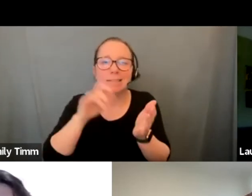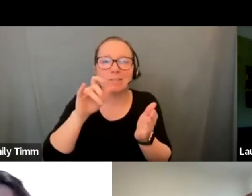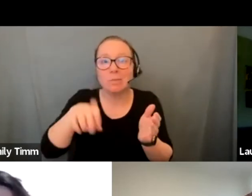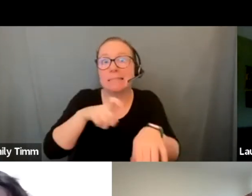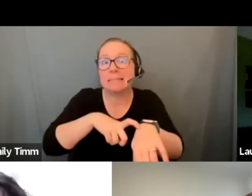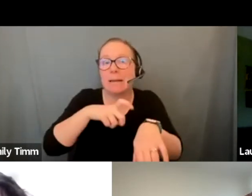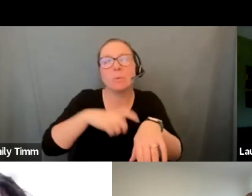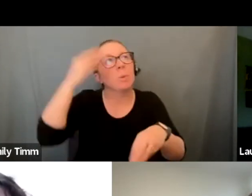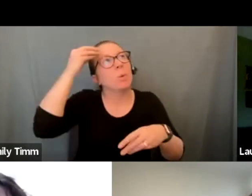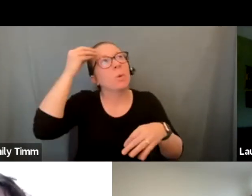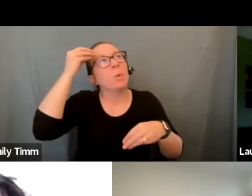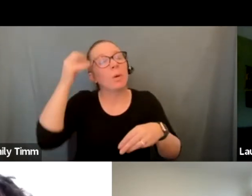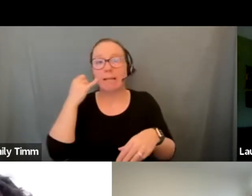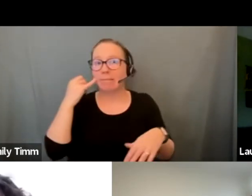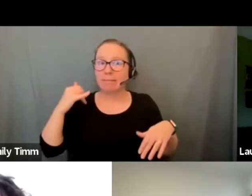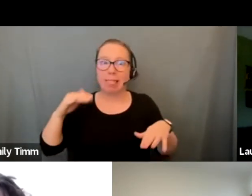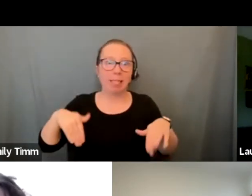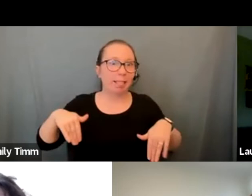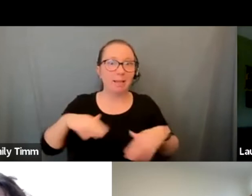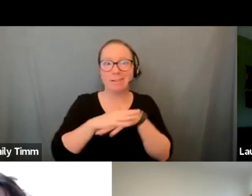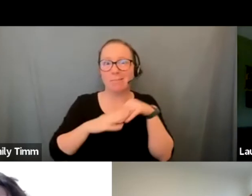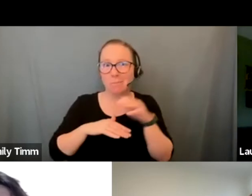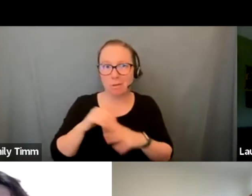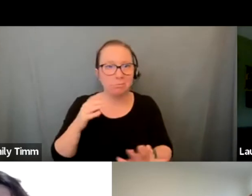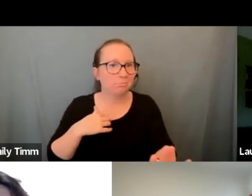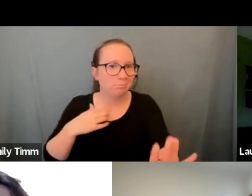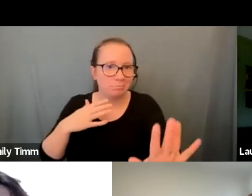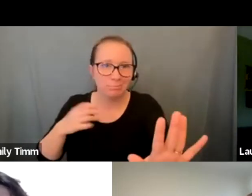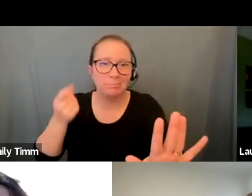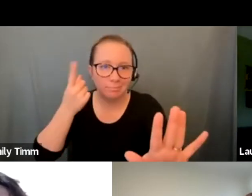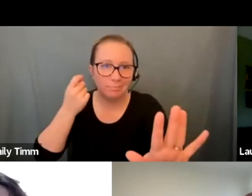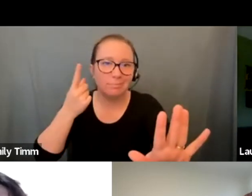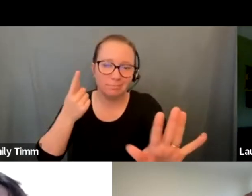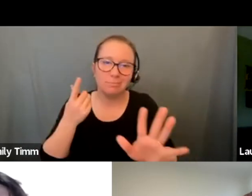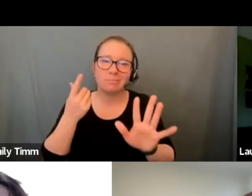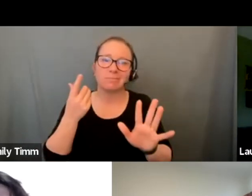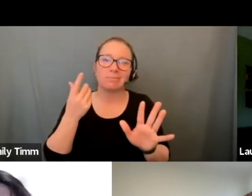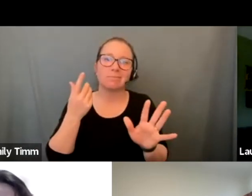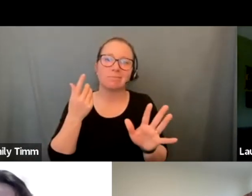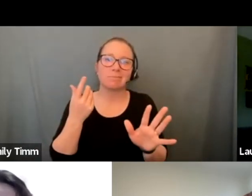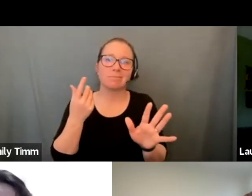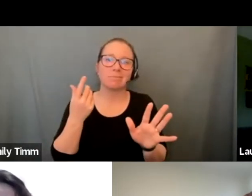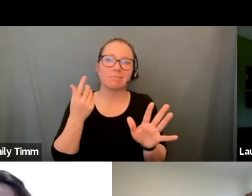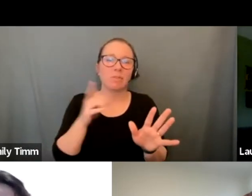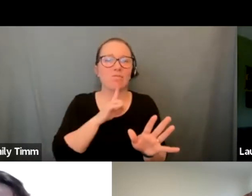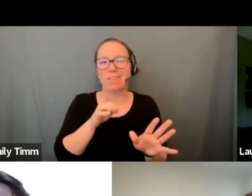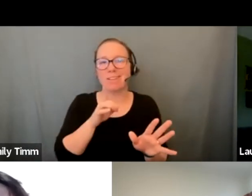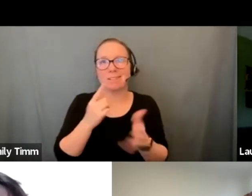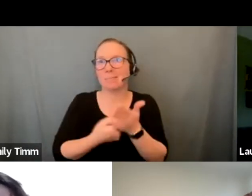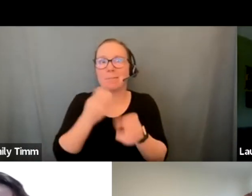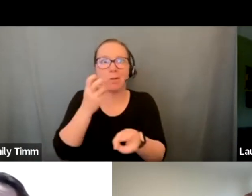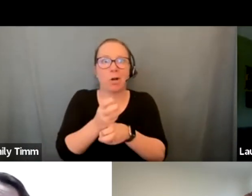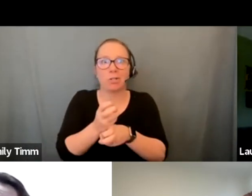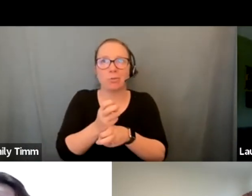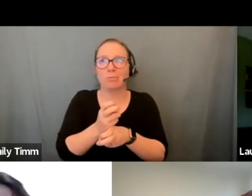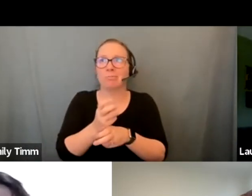it's not in your comfort zone, totally get that, and really want to just recognize that it's even hard to maybe formulate questions. So if you need time to think